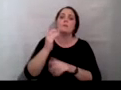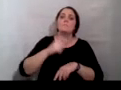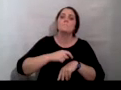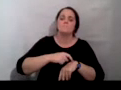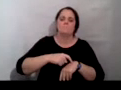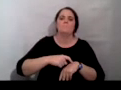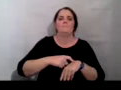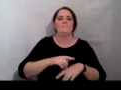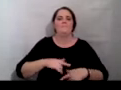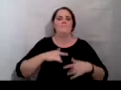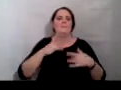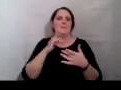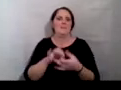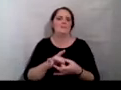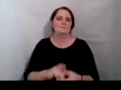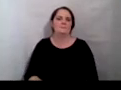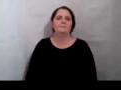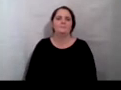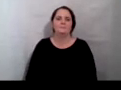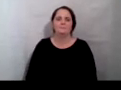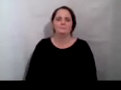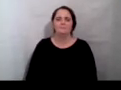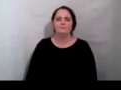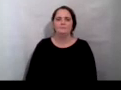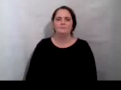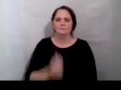bushfire season is happening.